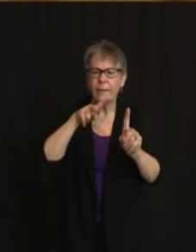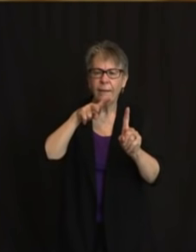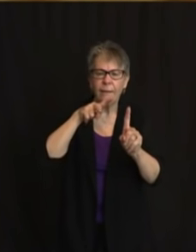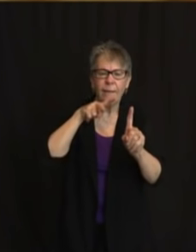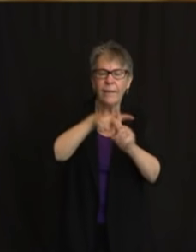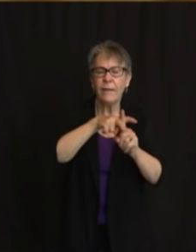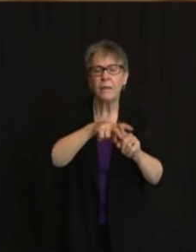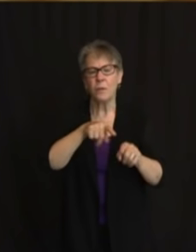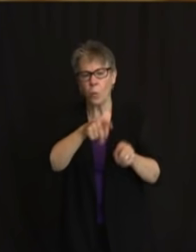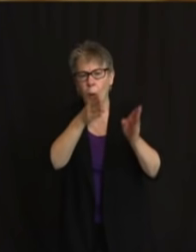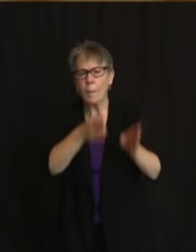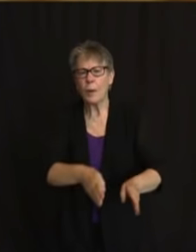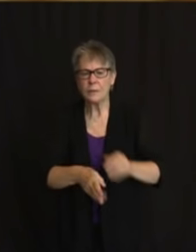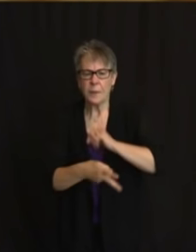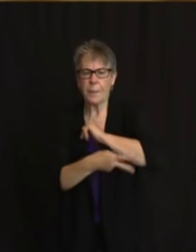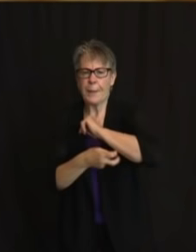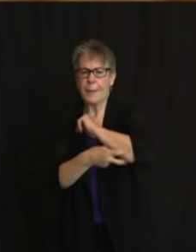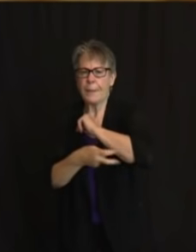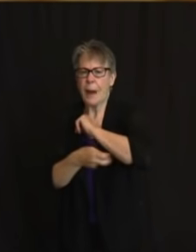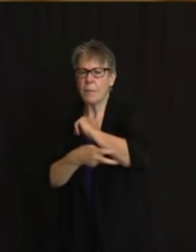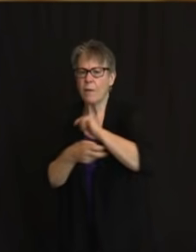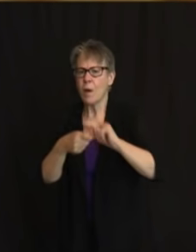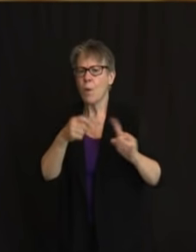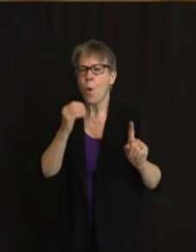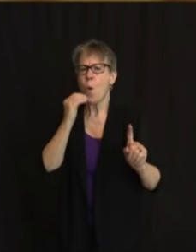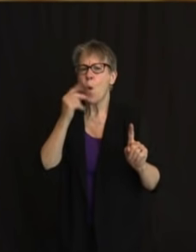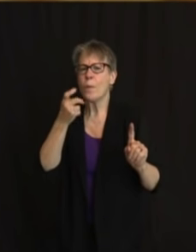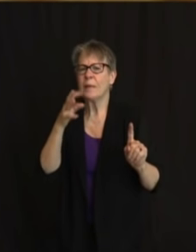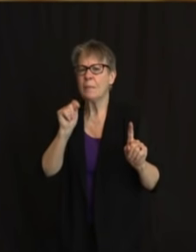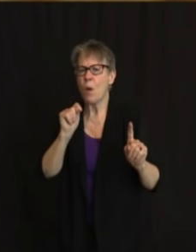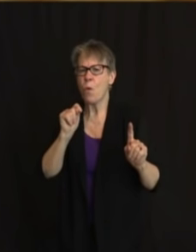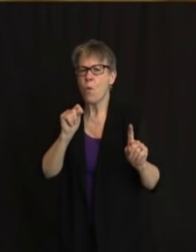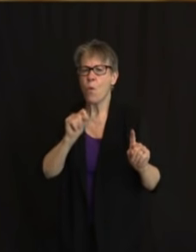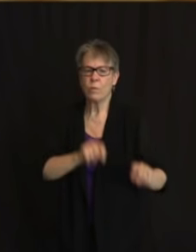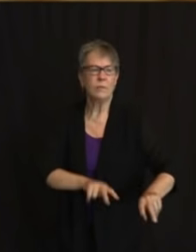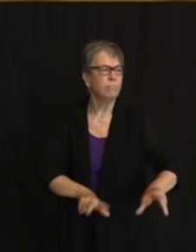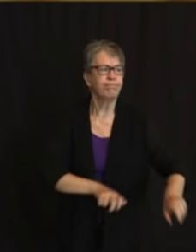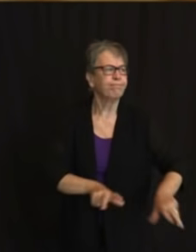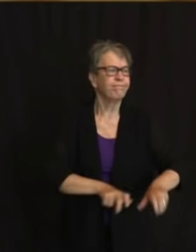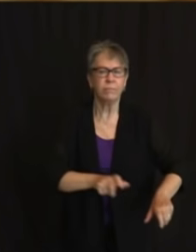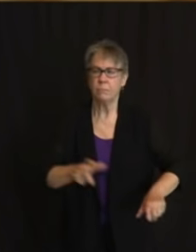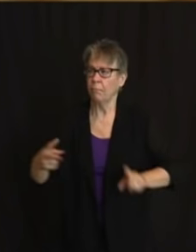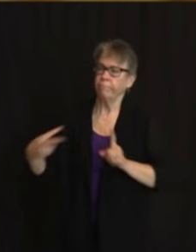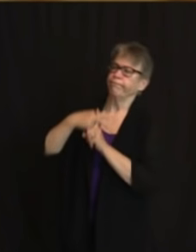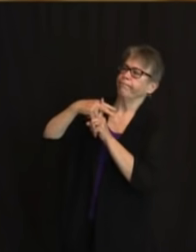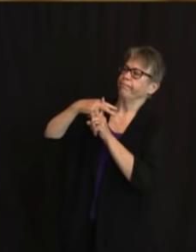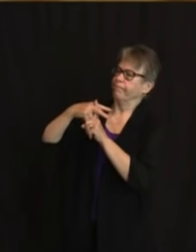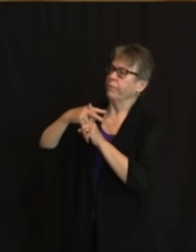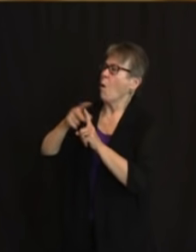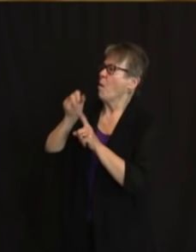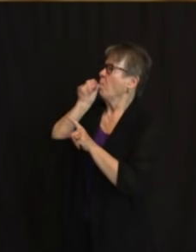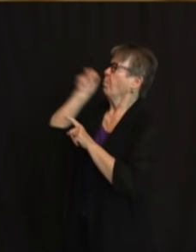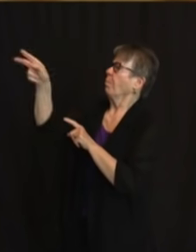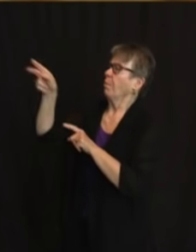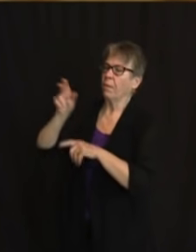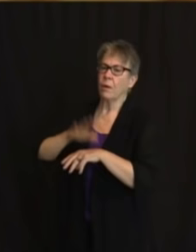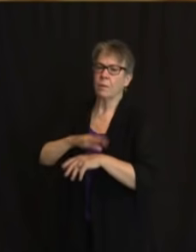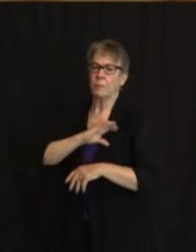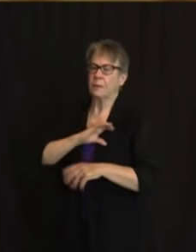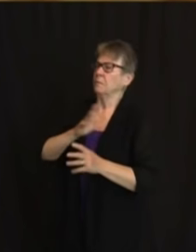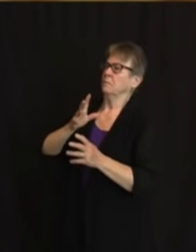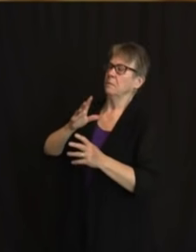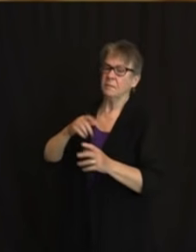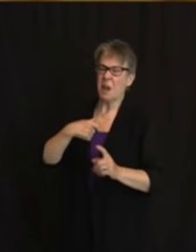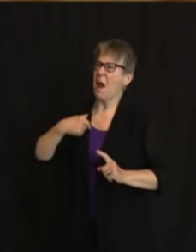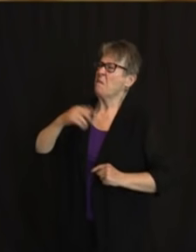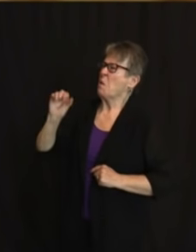I think, as the governor said, leads us to hopefully that continues, and we are monitoring it as we move forward. And I will just close with